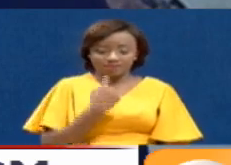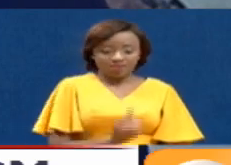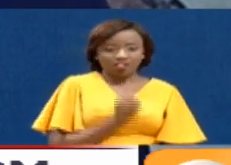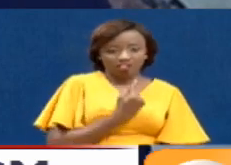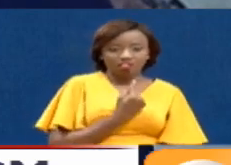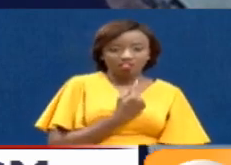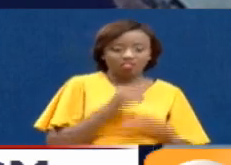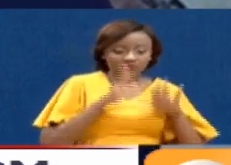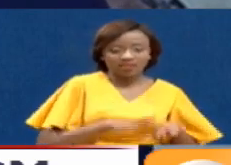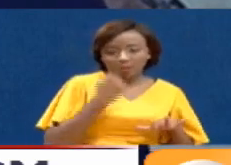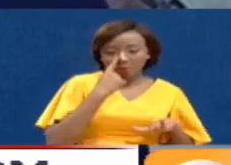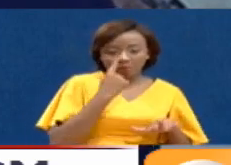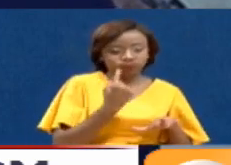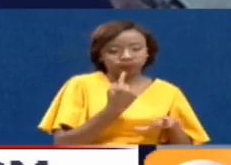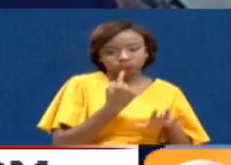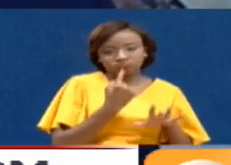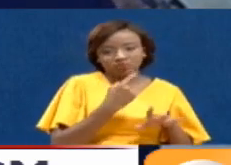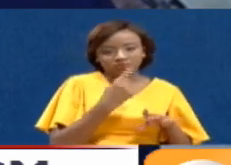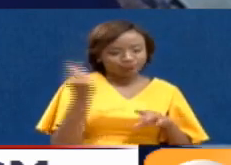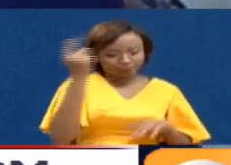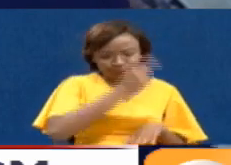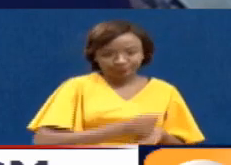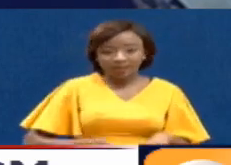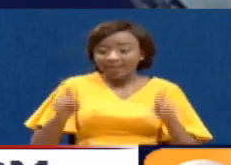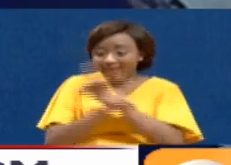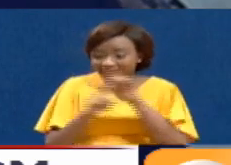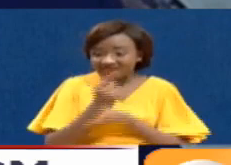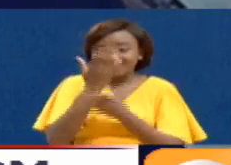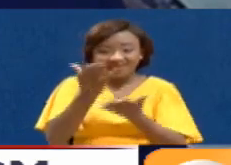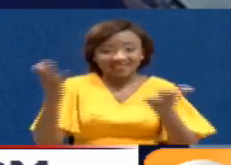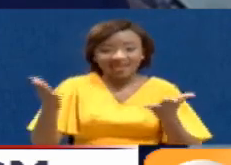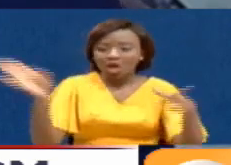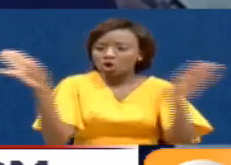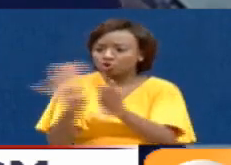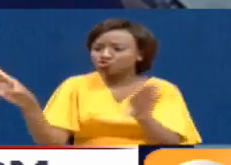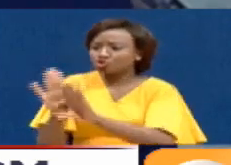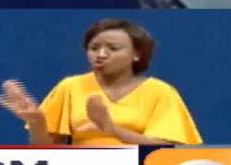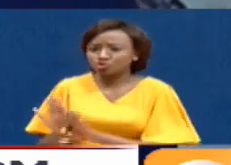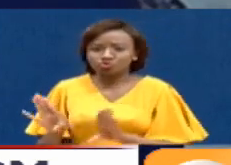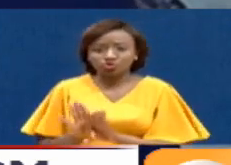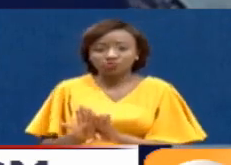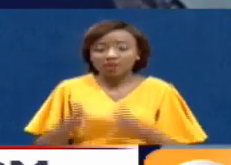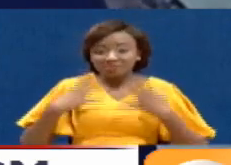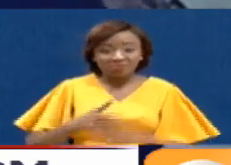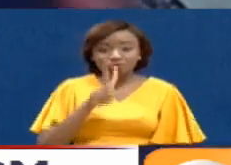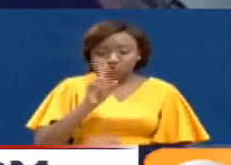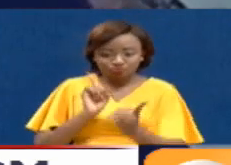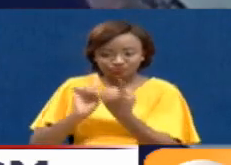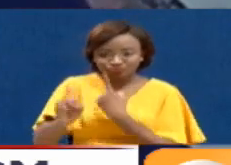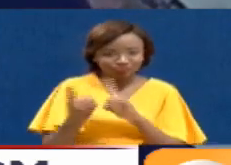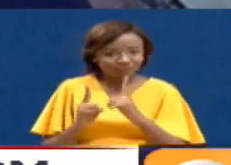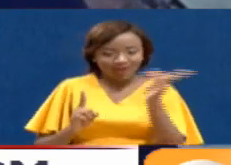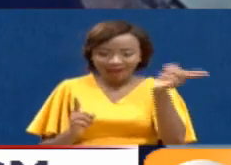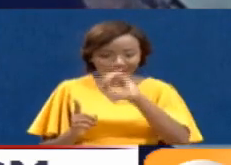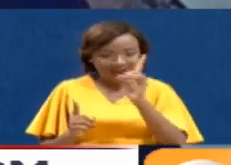stores. Everything is totally shut down, and two people cannot walk out together in Geneva right now.